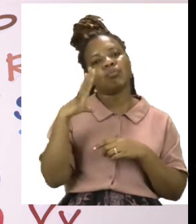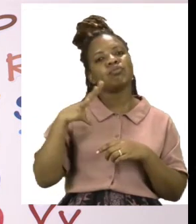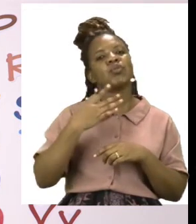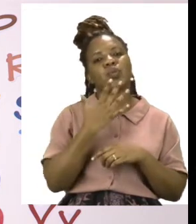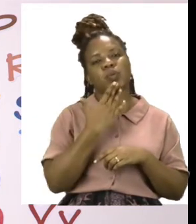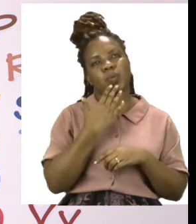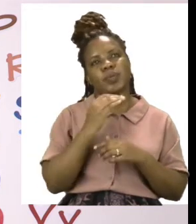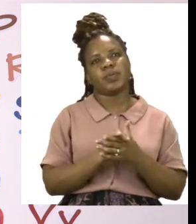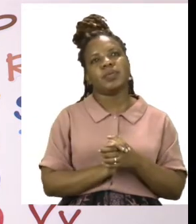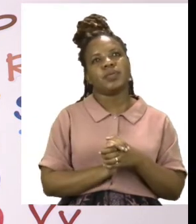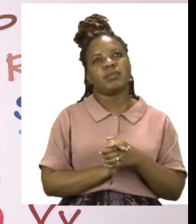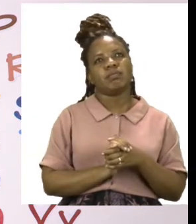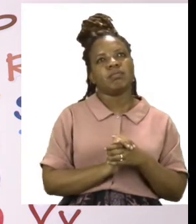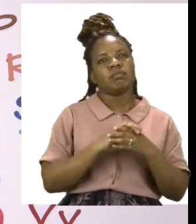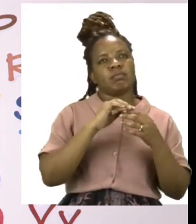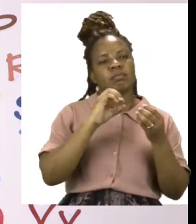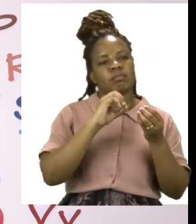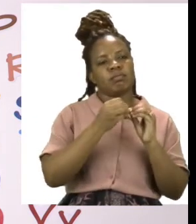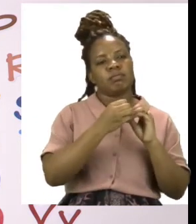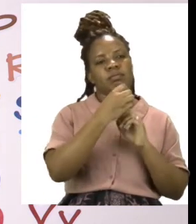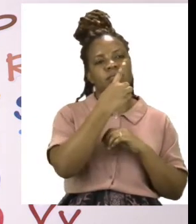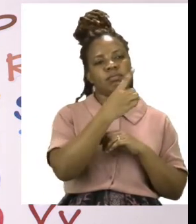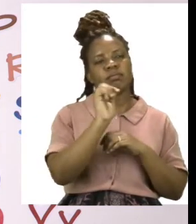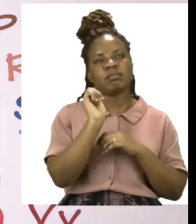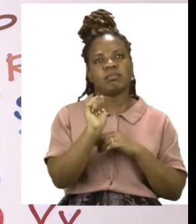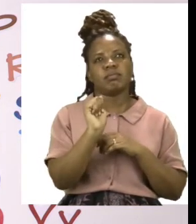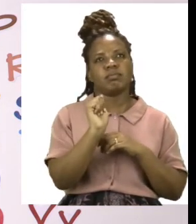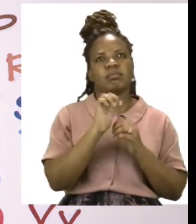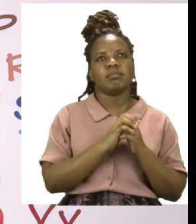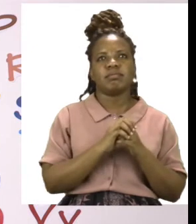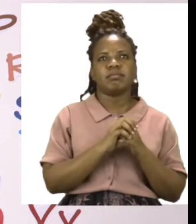pronoun. Let's read number 1A together. Sorry.